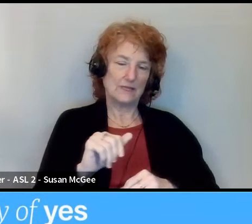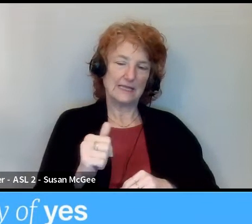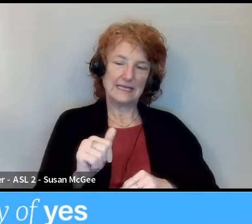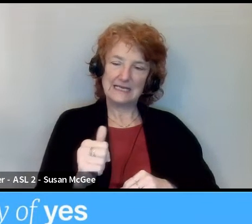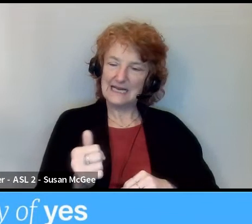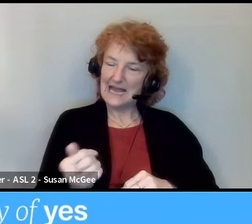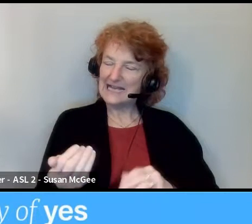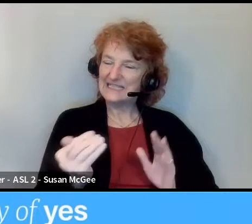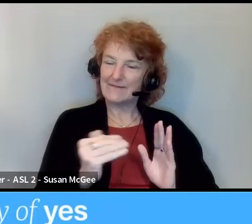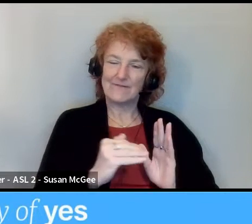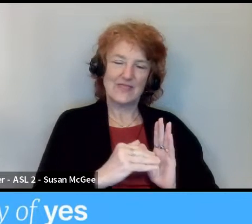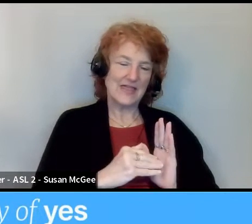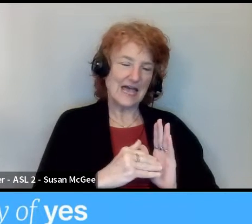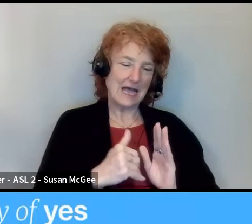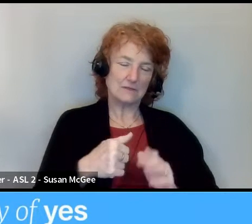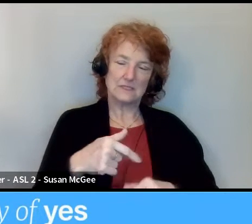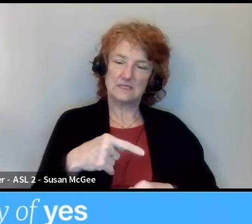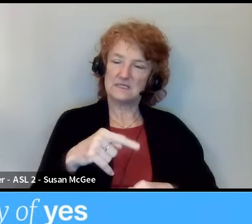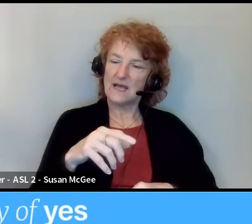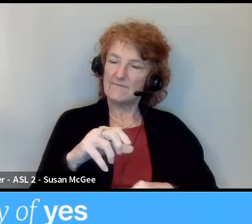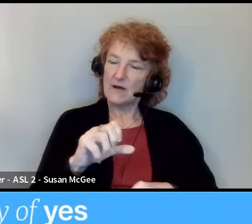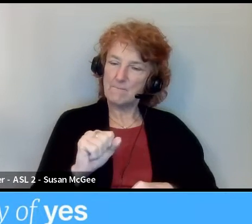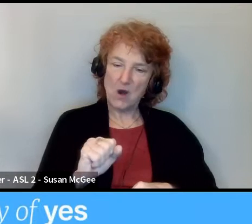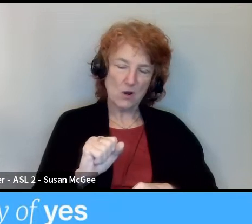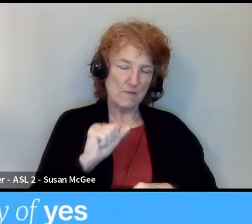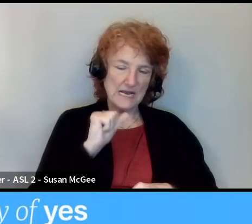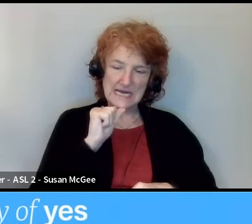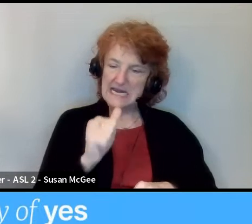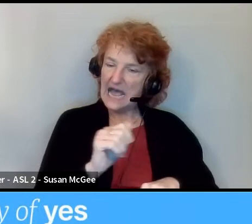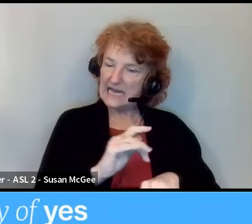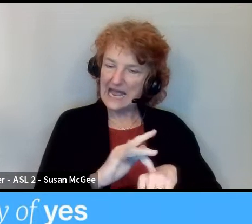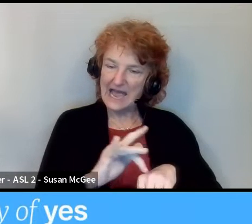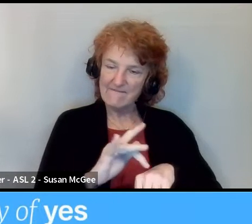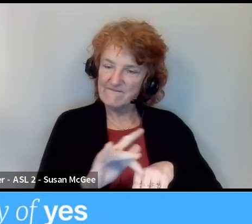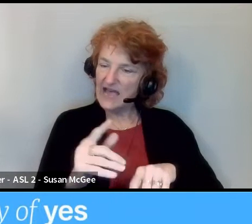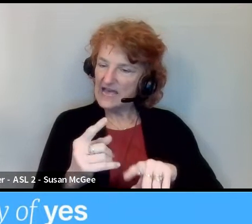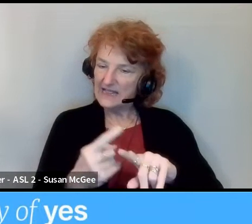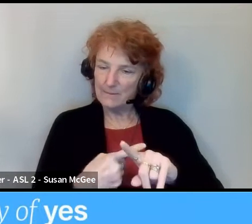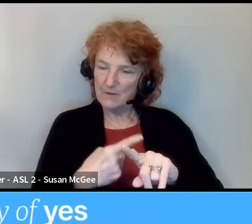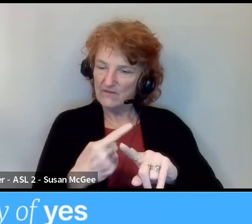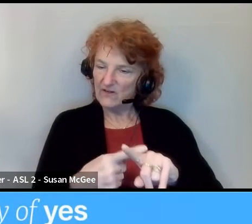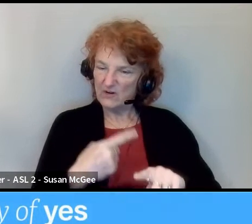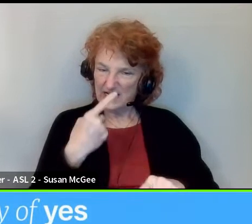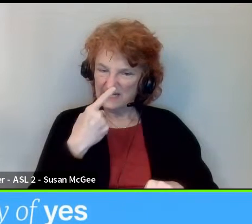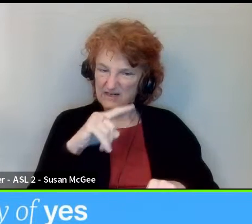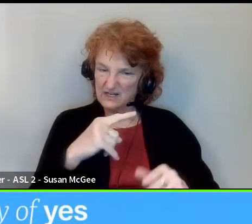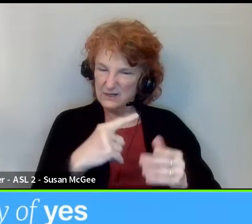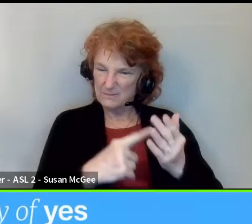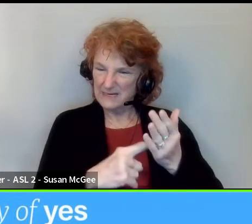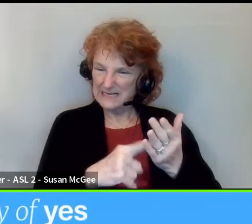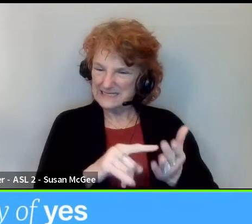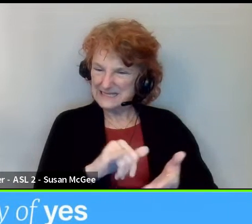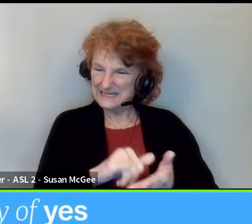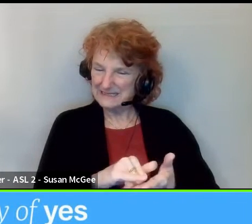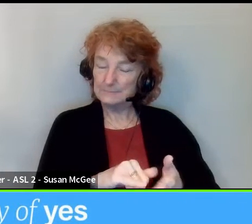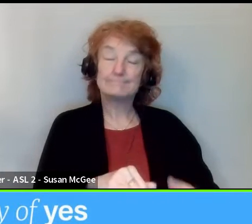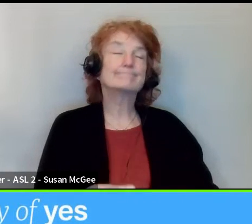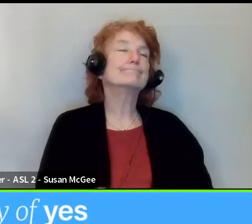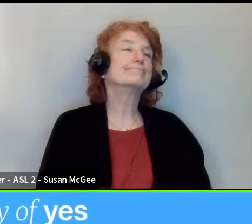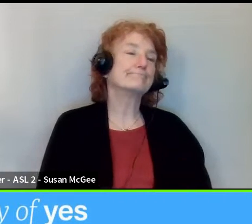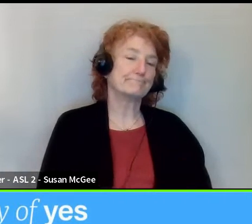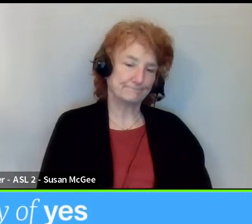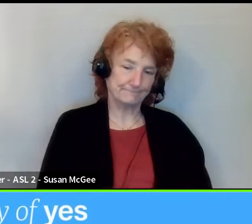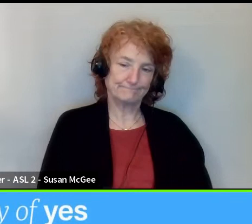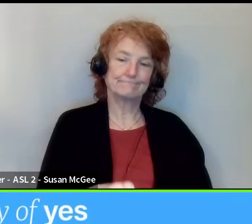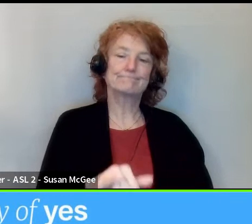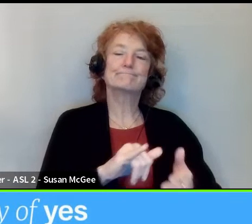taken off market and not available to rent. Can you get into that for us? Yeah, so New York City currently has a historically